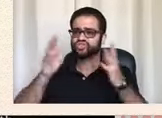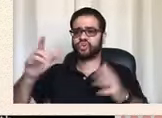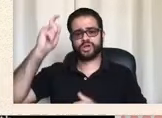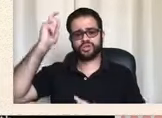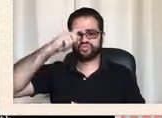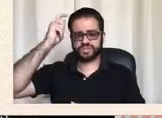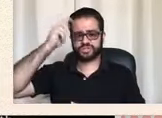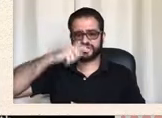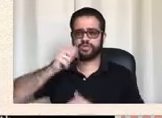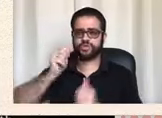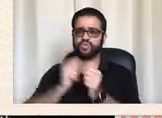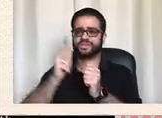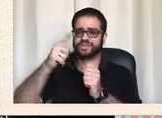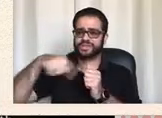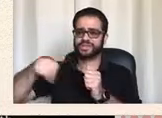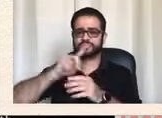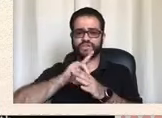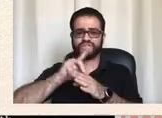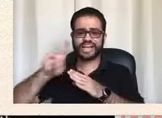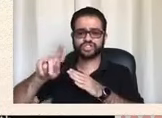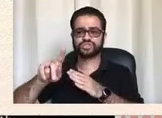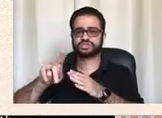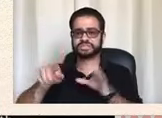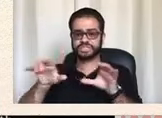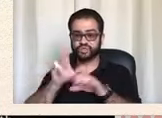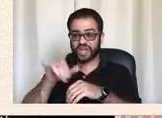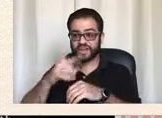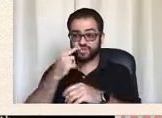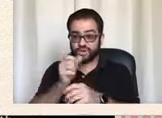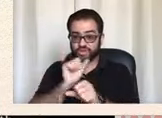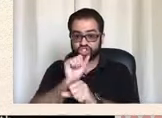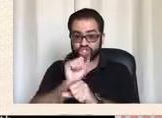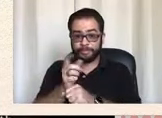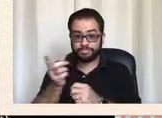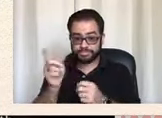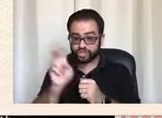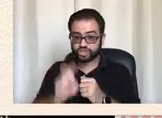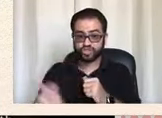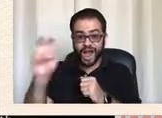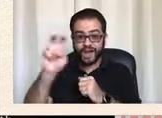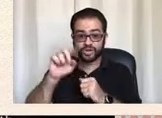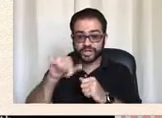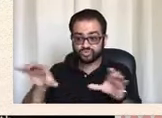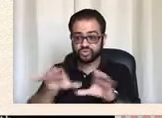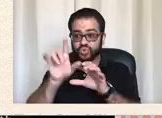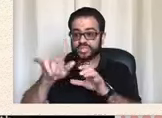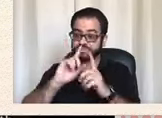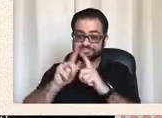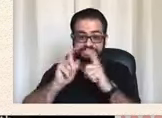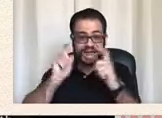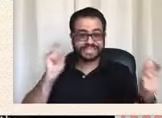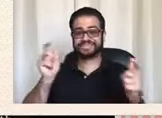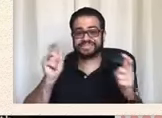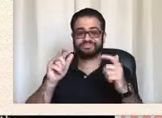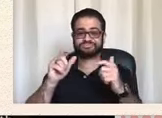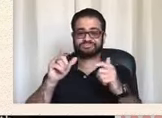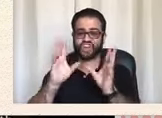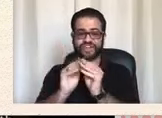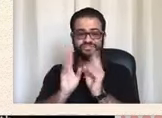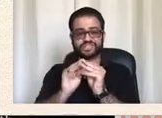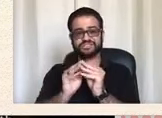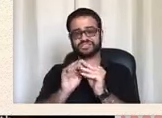these professionals that do this. This is what they do for a living. I mean, they travel, they do these massive conferences and share the information they're going to share with